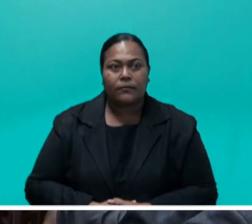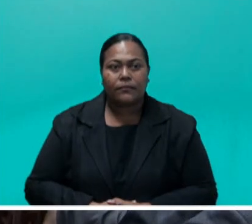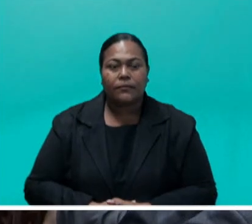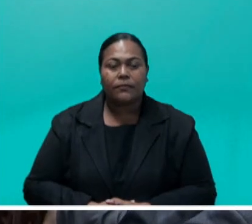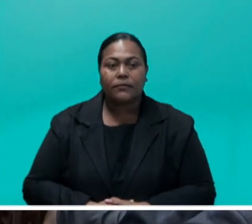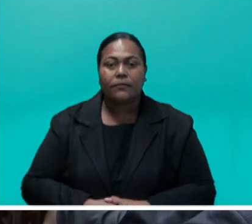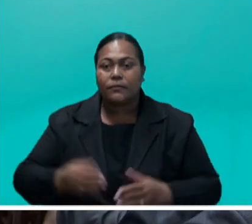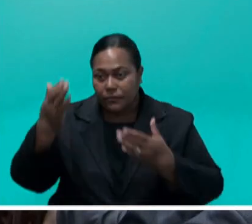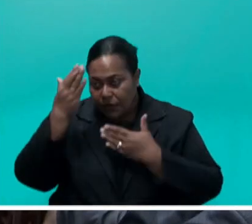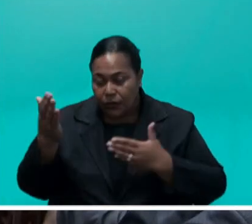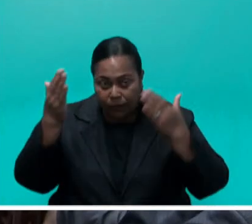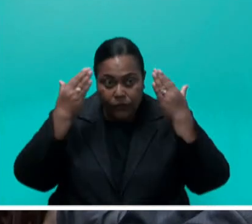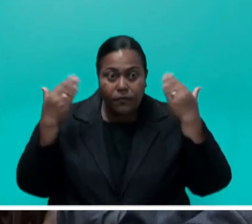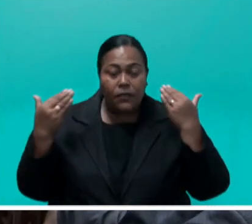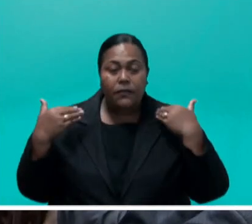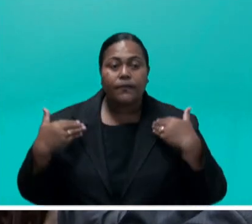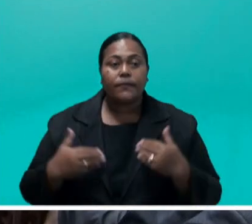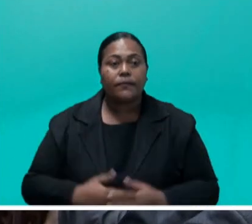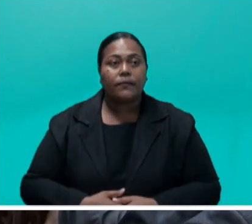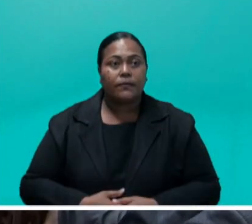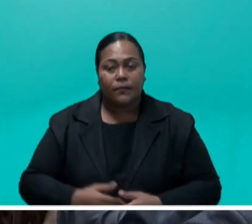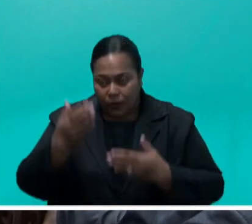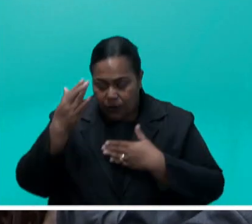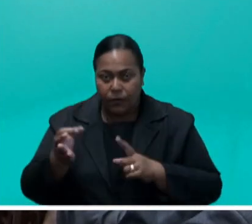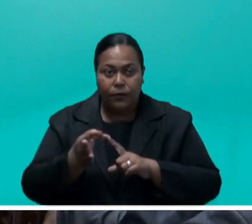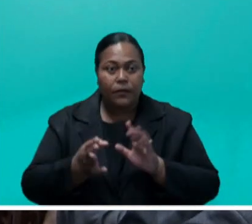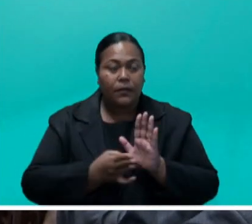The Honourable Speaker, Honourable Prime Minister,